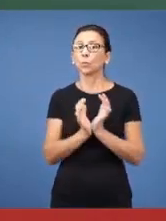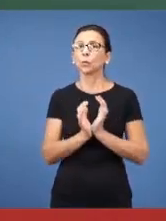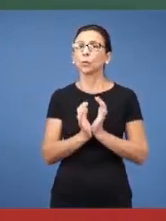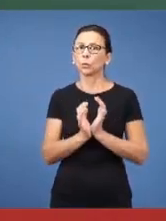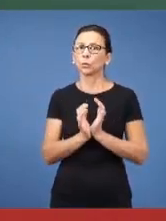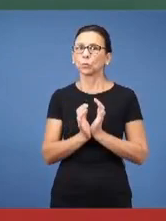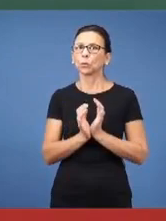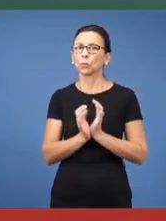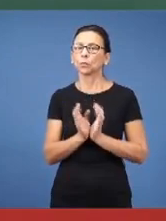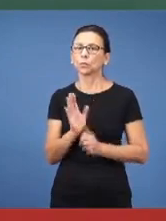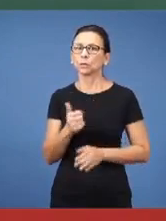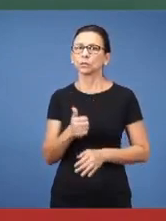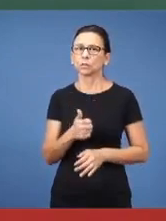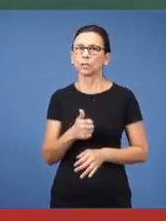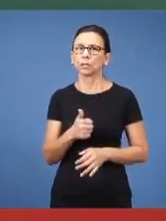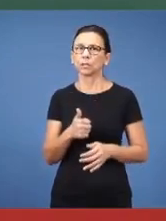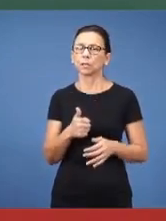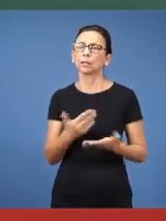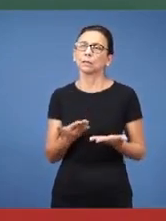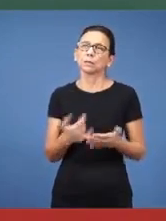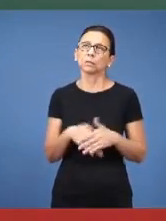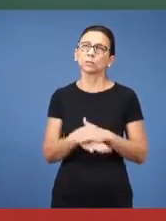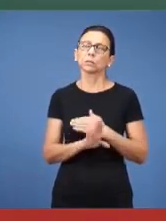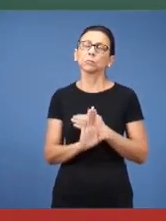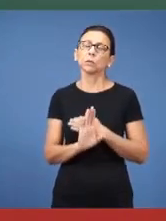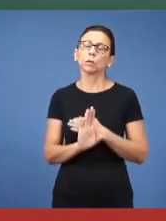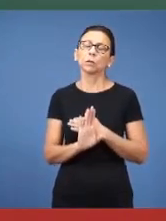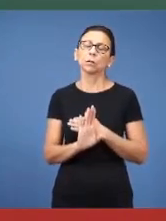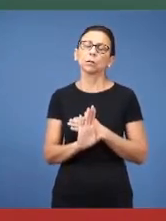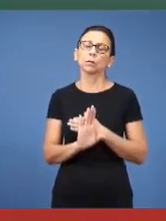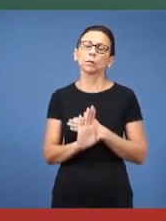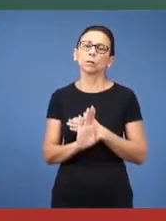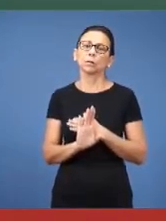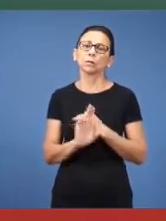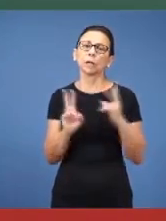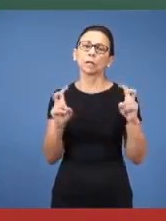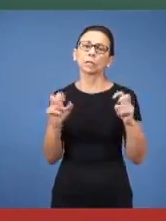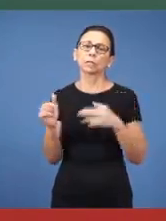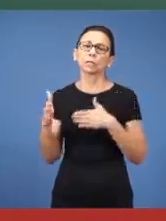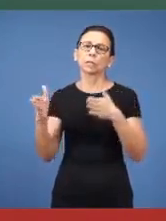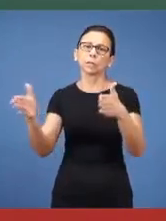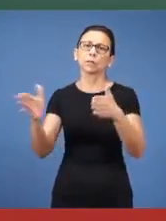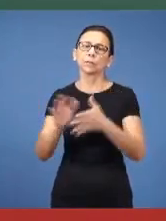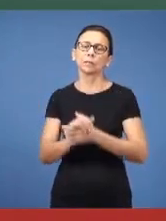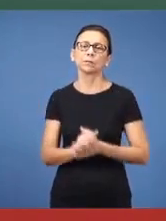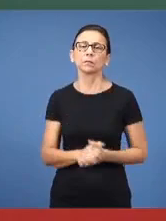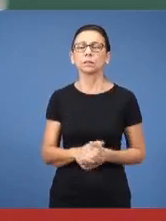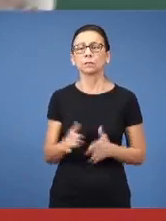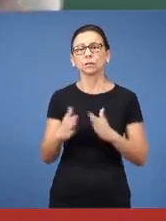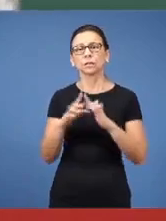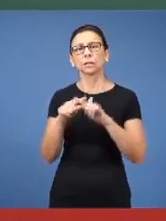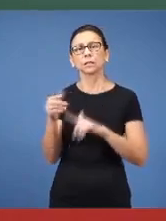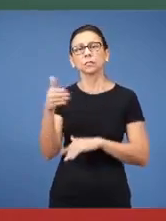there's a group that already got used to hearing about the way, to come to the church, to sit down, to hear